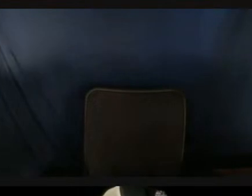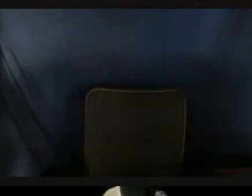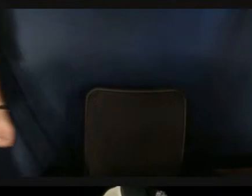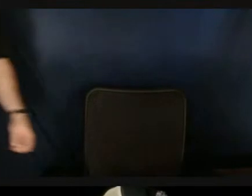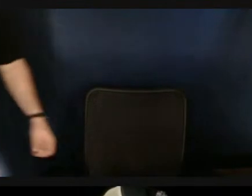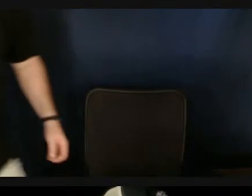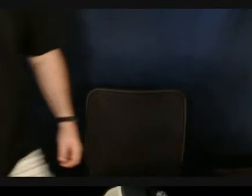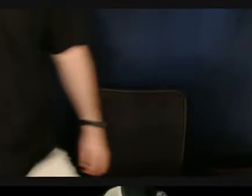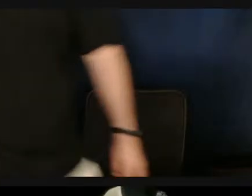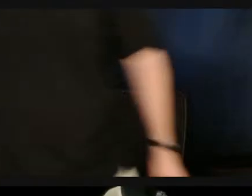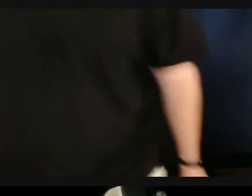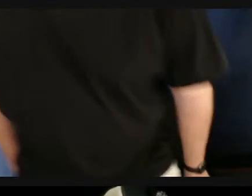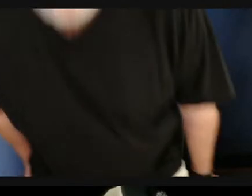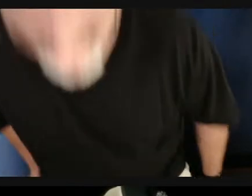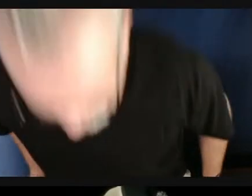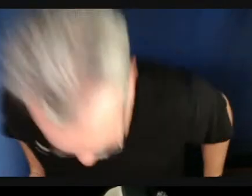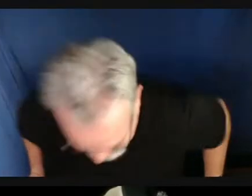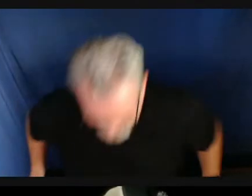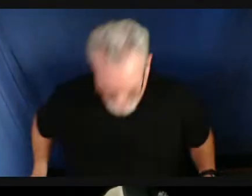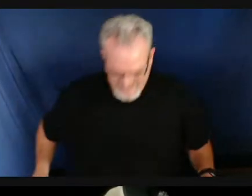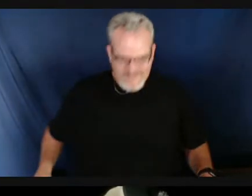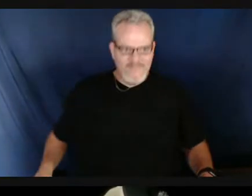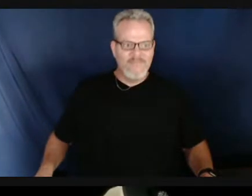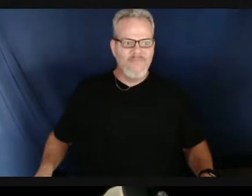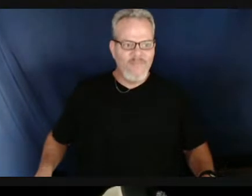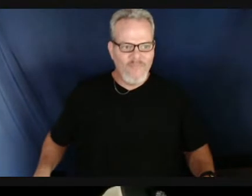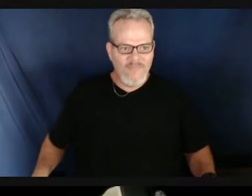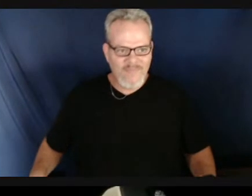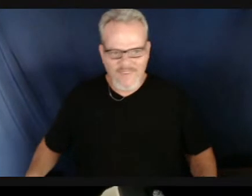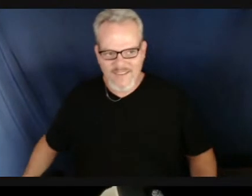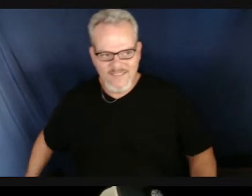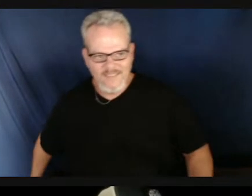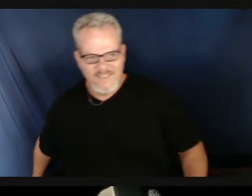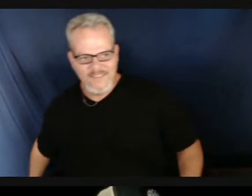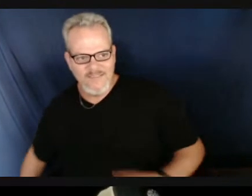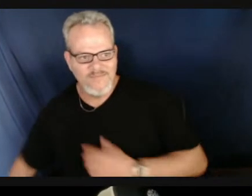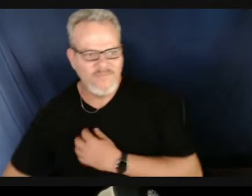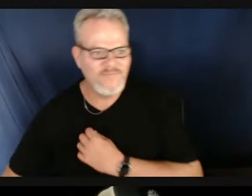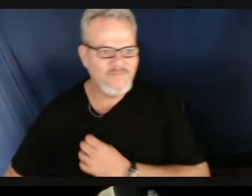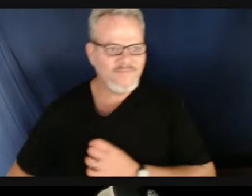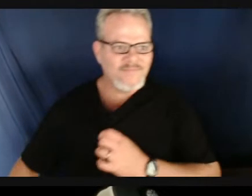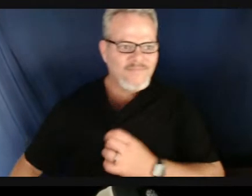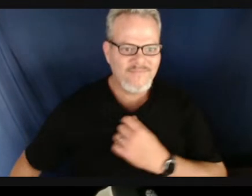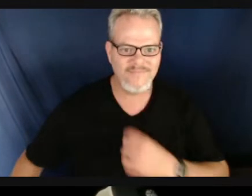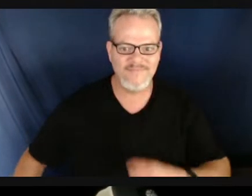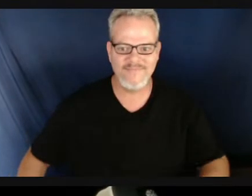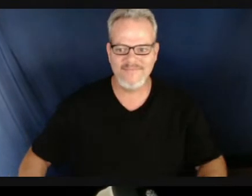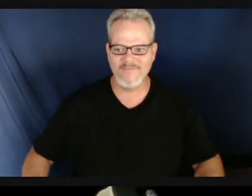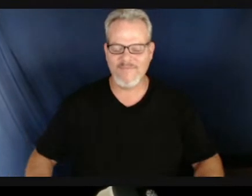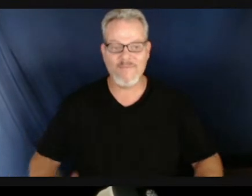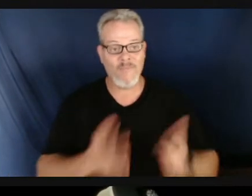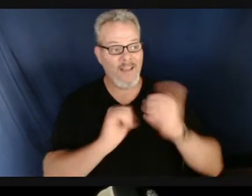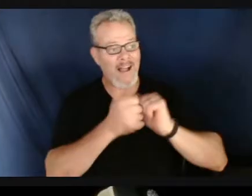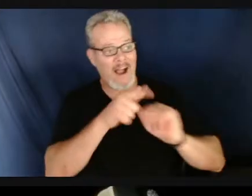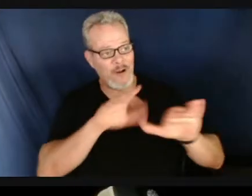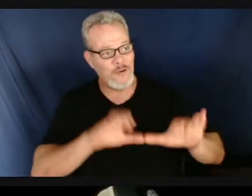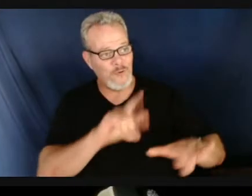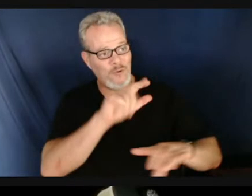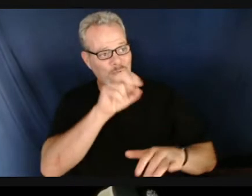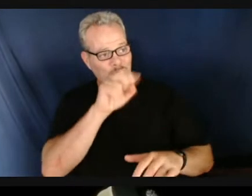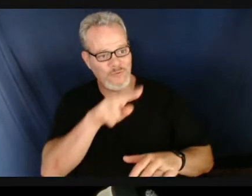get Lou in here as the ASL team switches out as well. How you doing, Lou? Hey, I'm